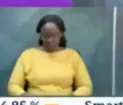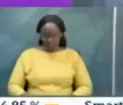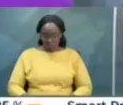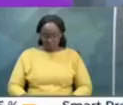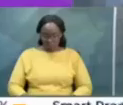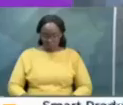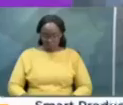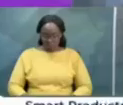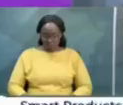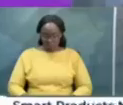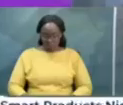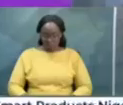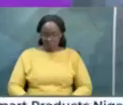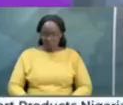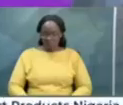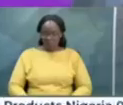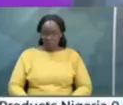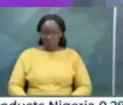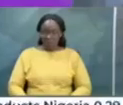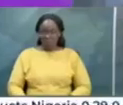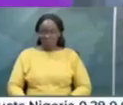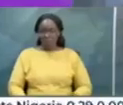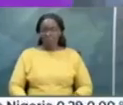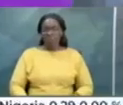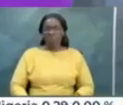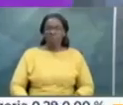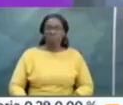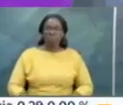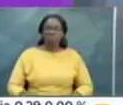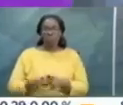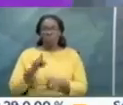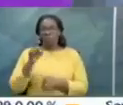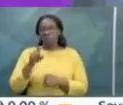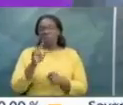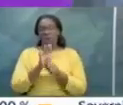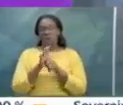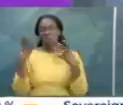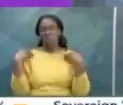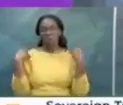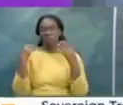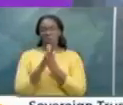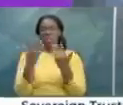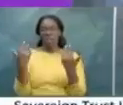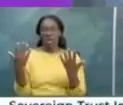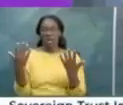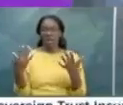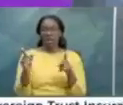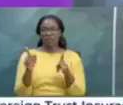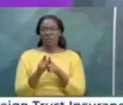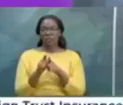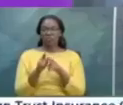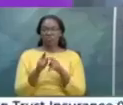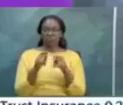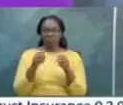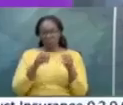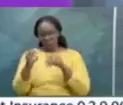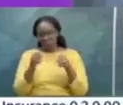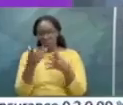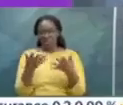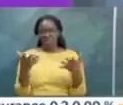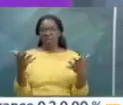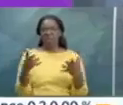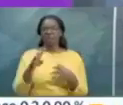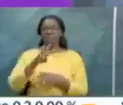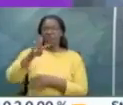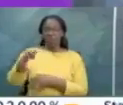of they still need a lot of practice with their hands and manipulating things.